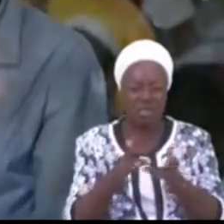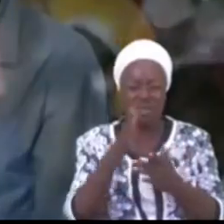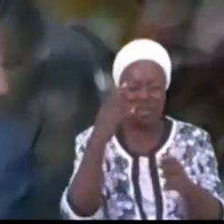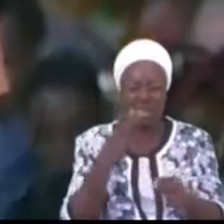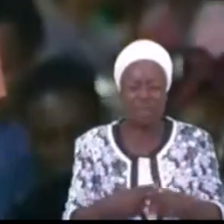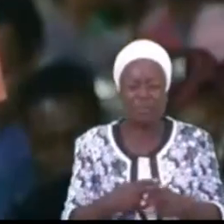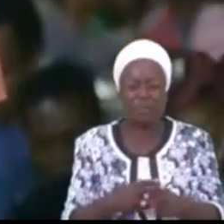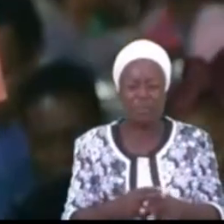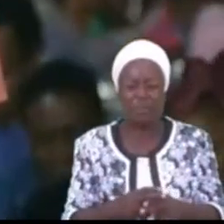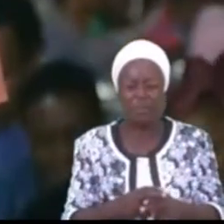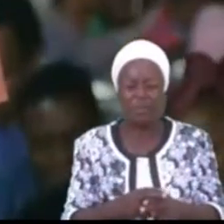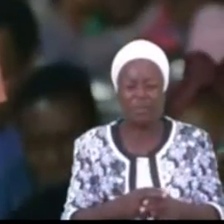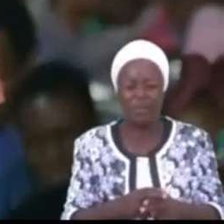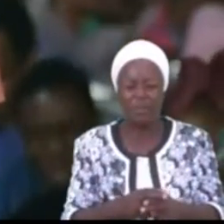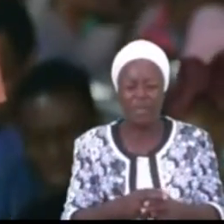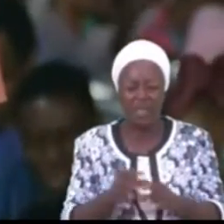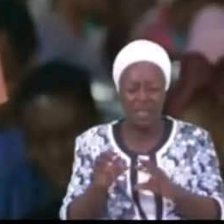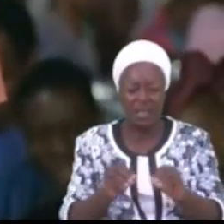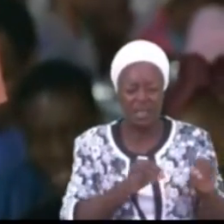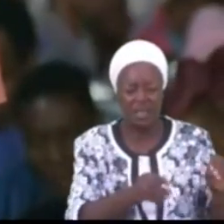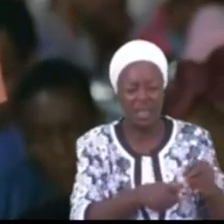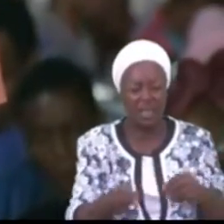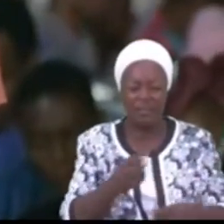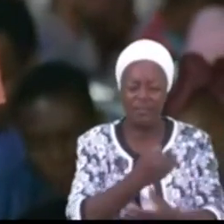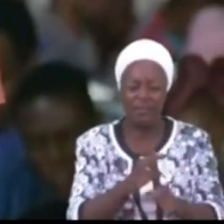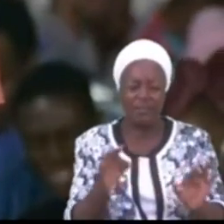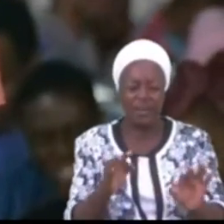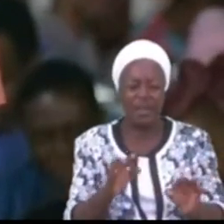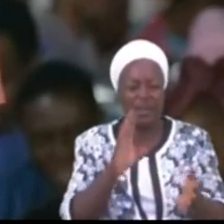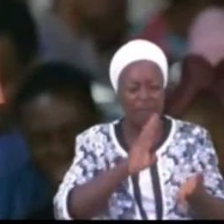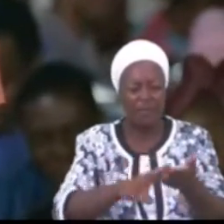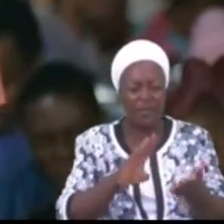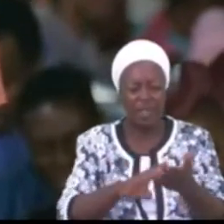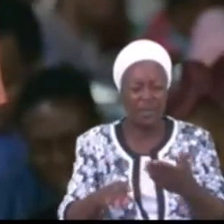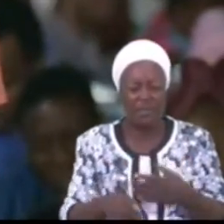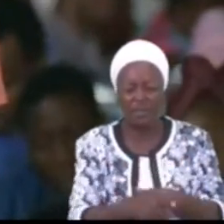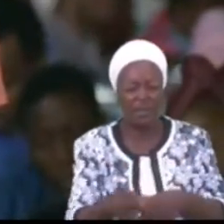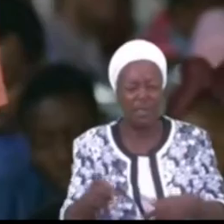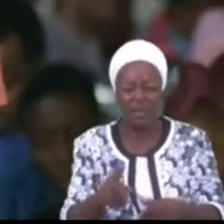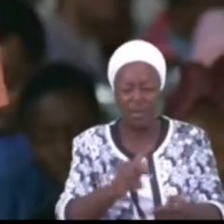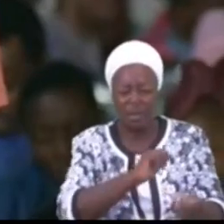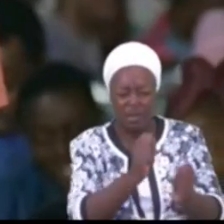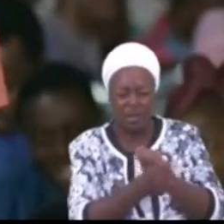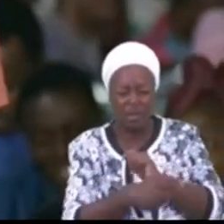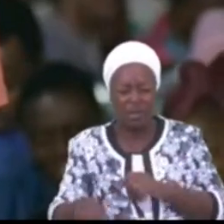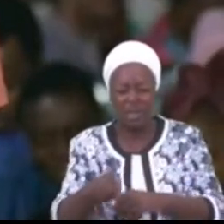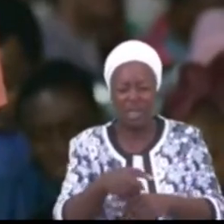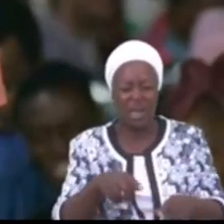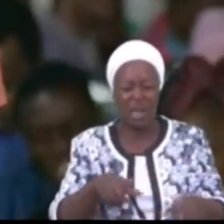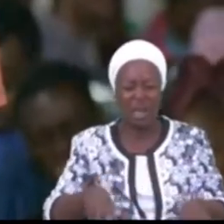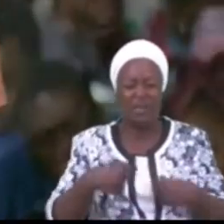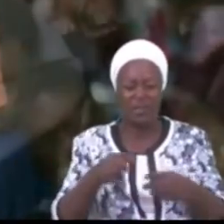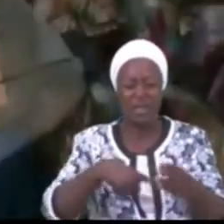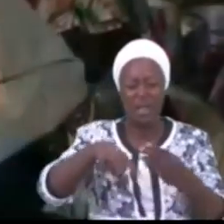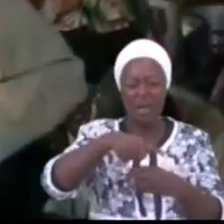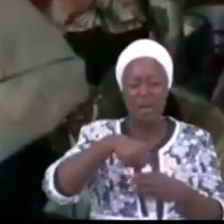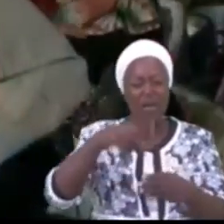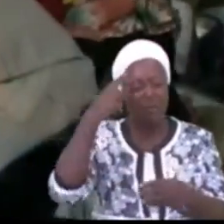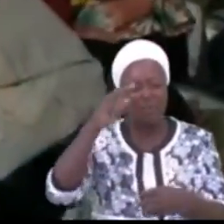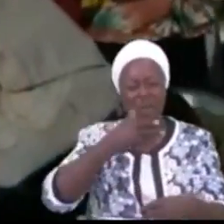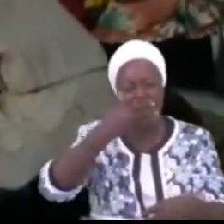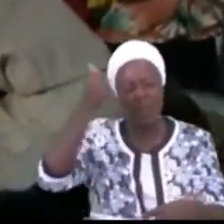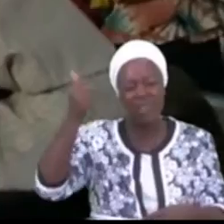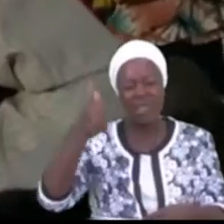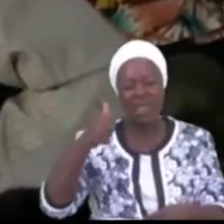name. Set them free. Forgive them. Turn their lives around for the better. And